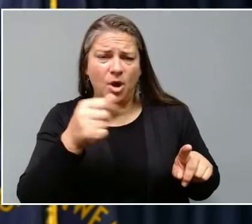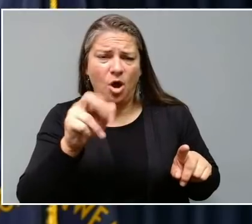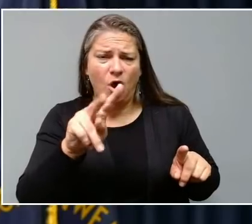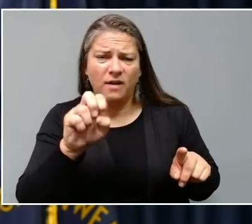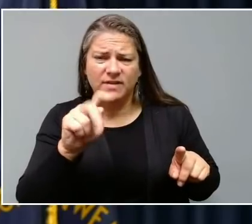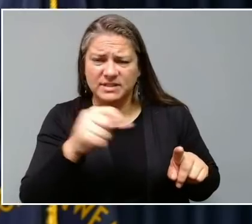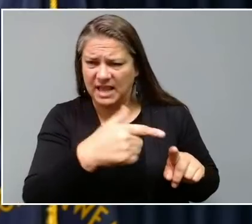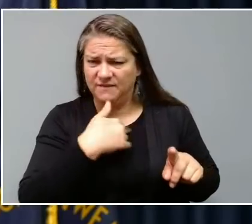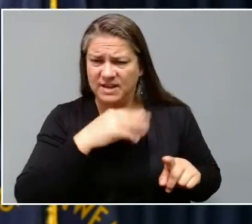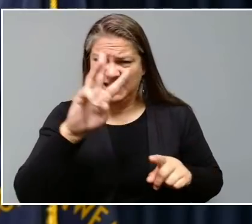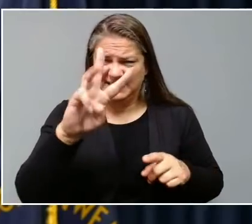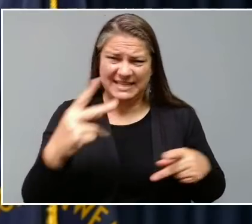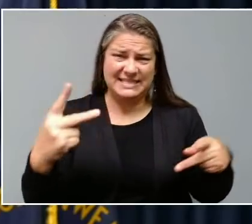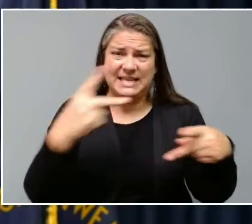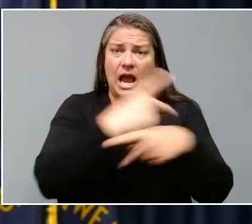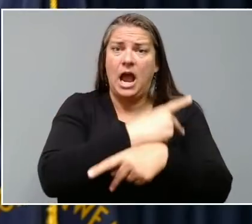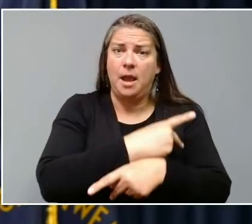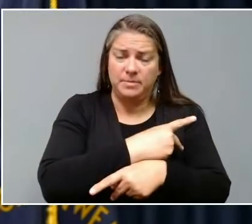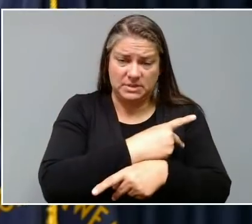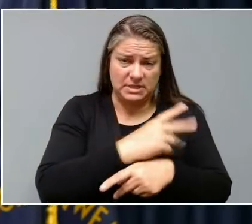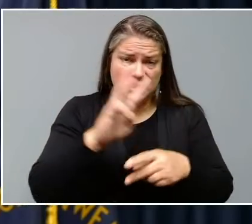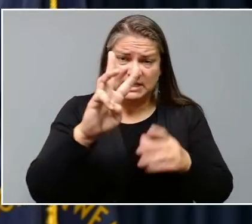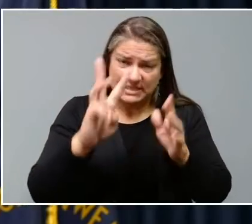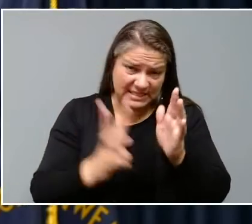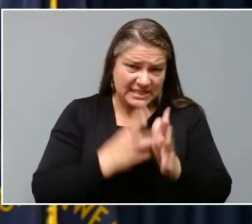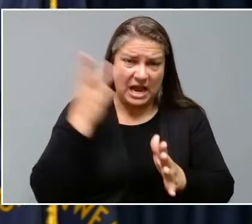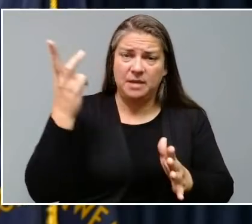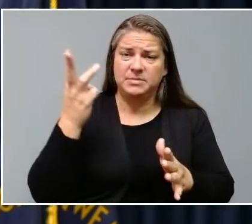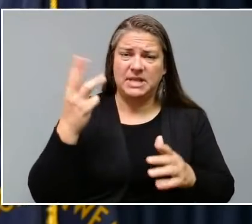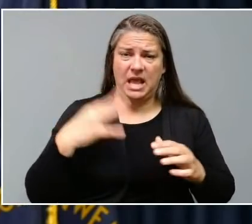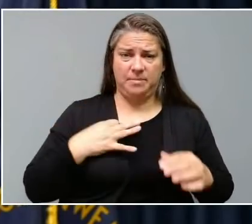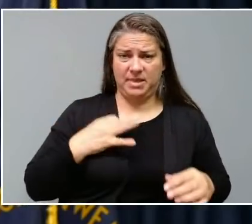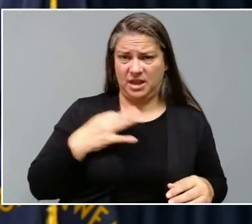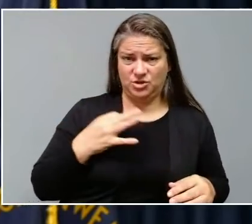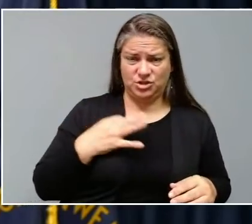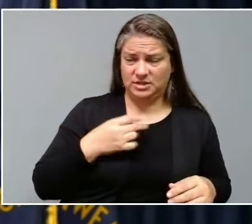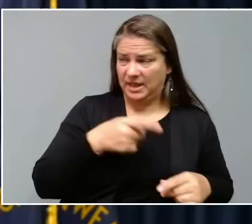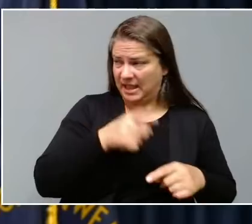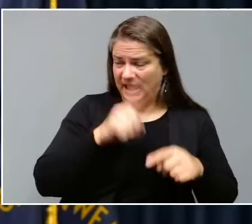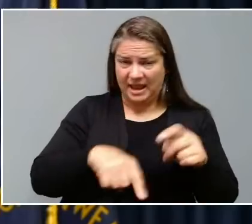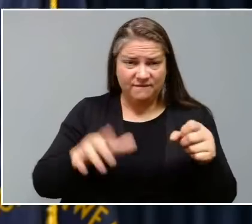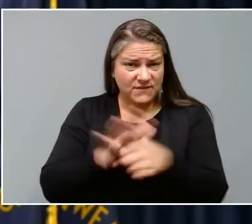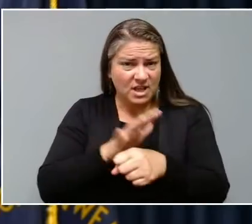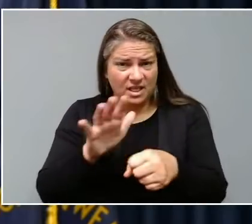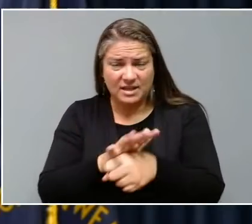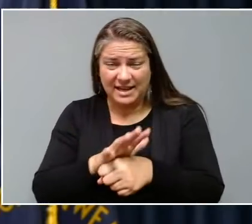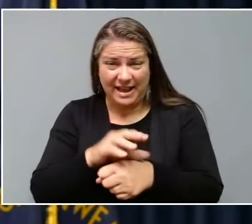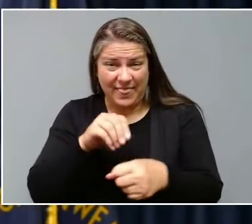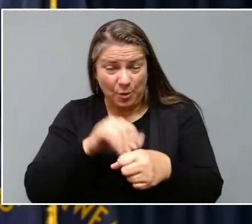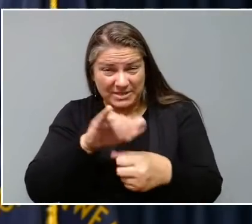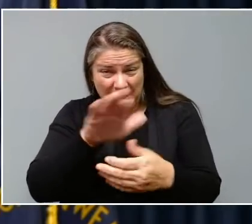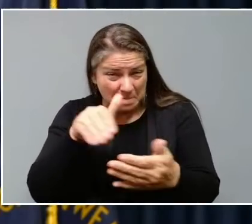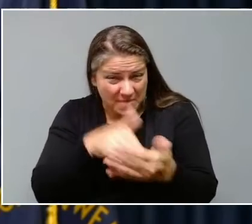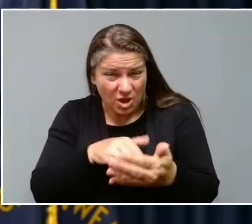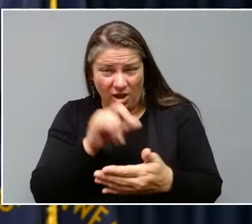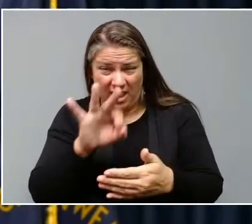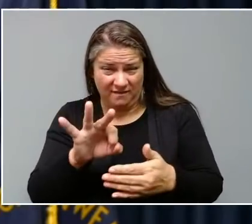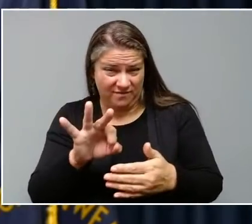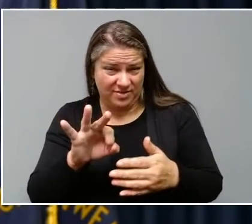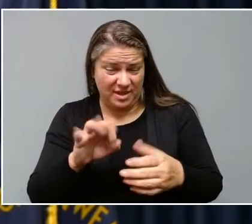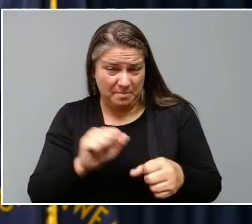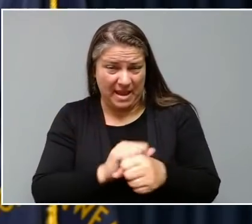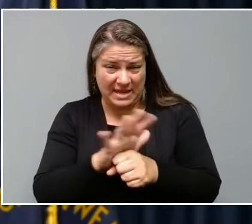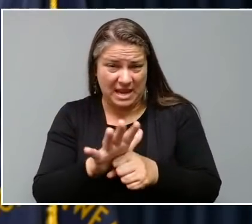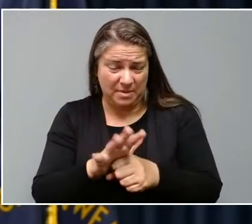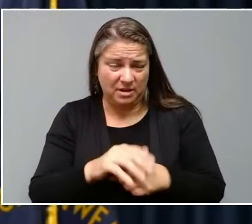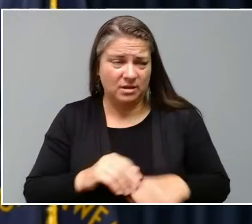times more applications, 10 times more applications than they could fill, and that was in the middle of the pandemic. And I think what that